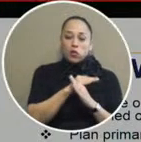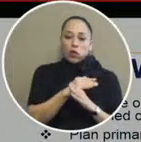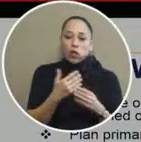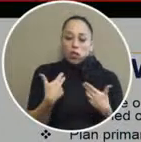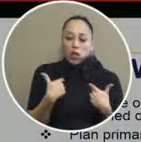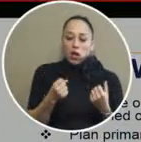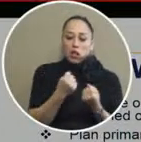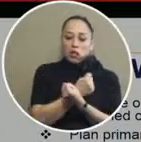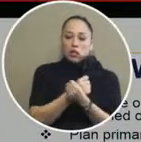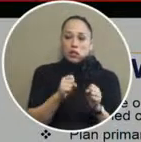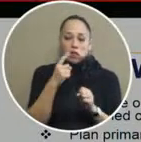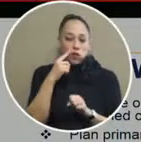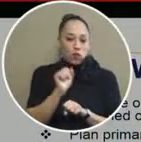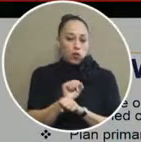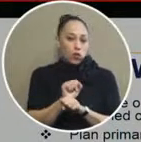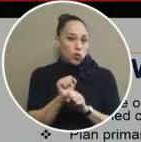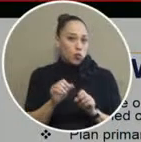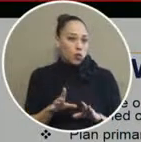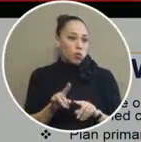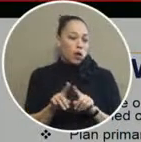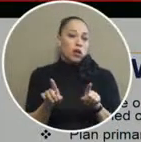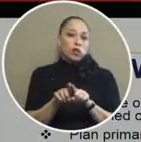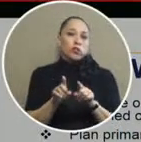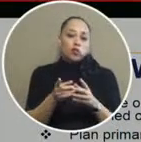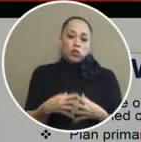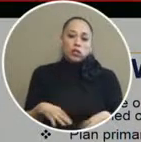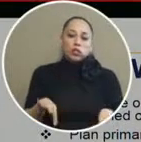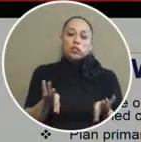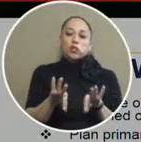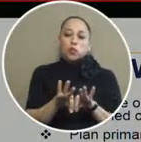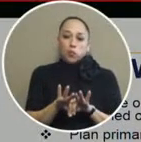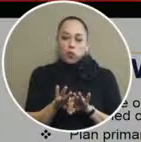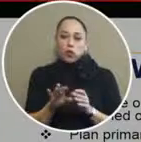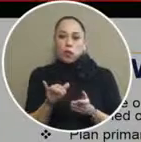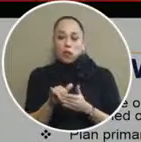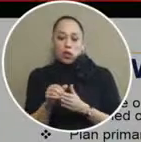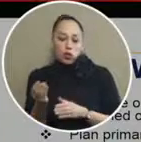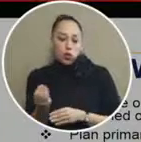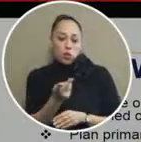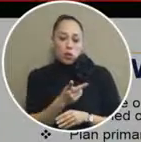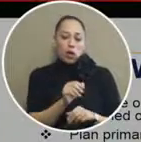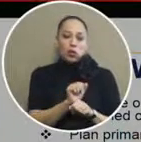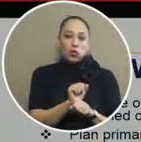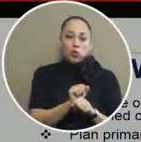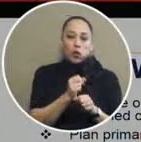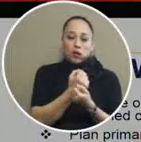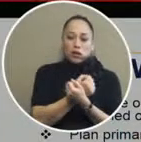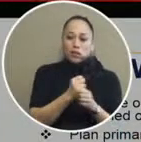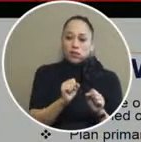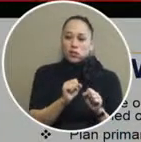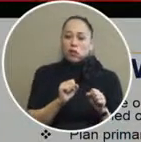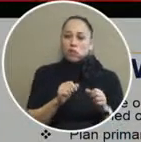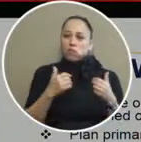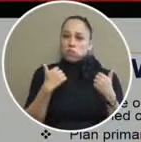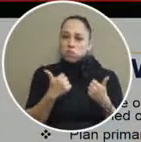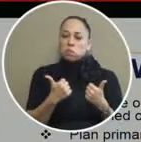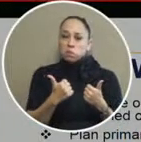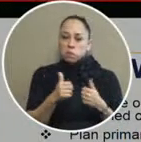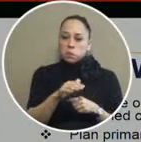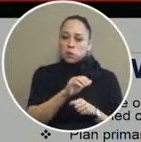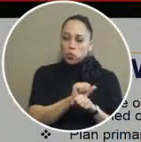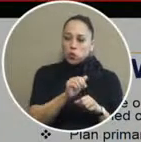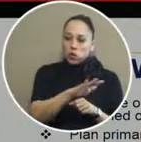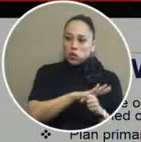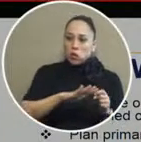safety of our employees. But just as important is their confidence that they're returning to a safe and secure environment. And as we